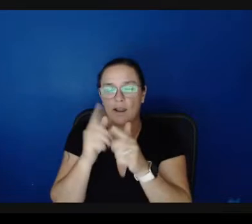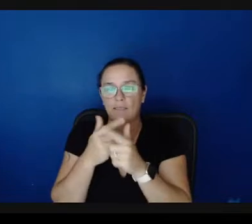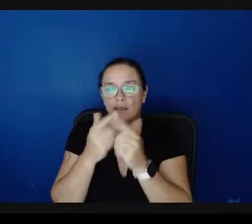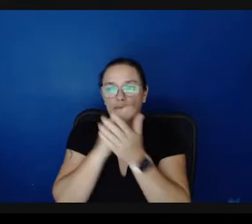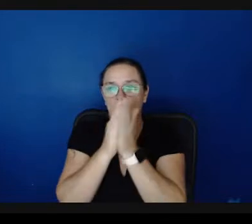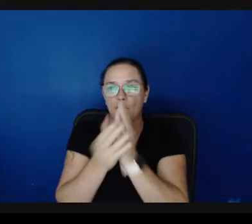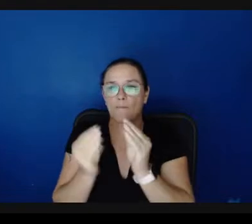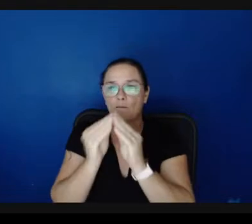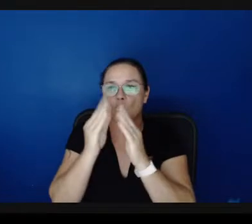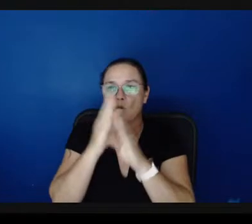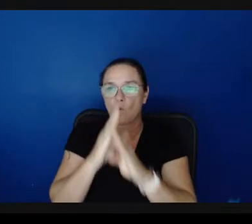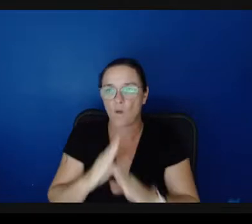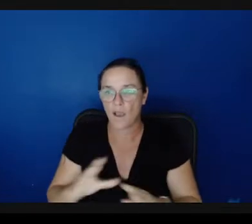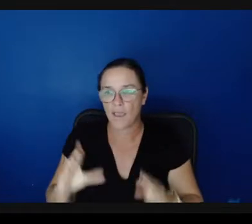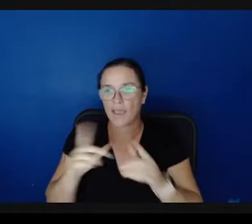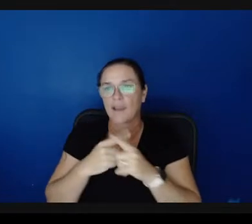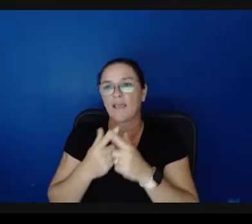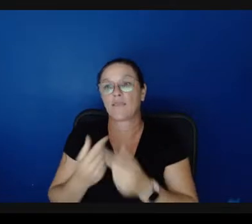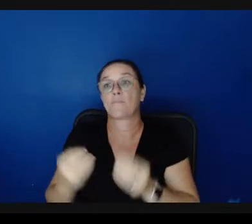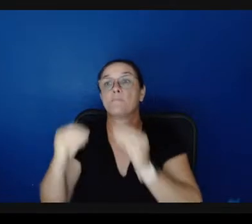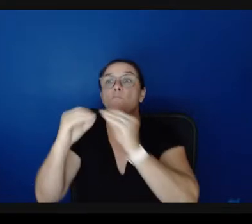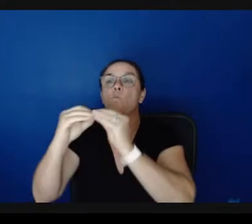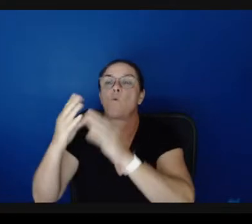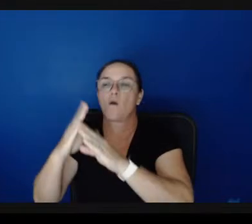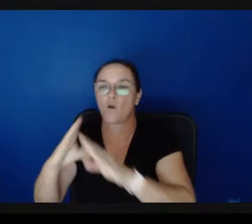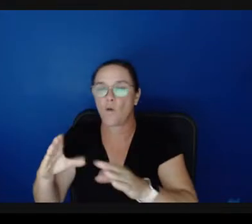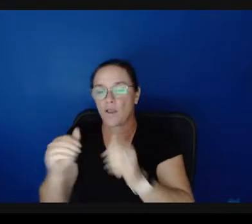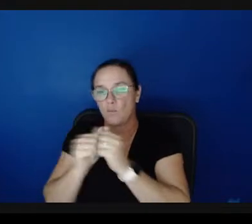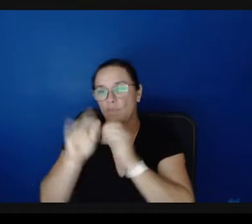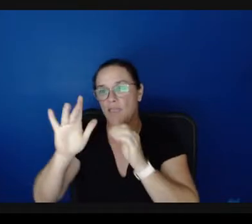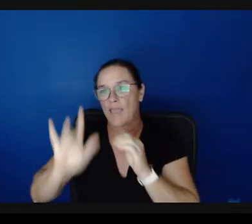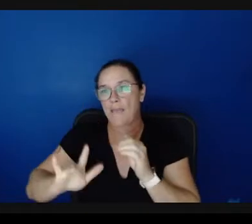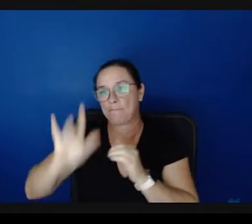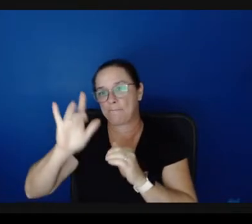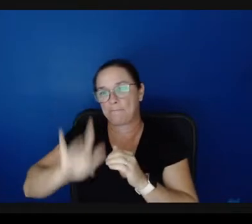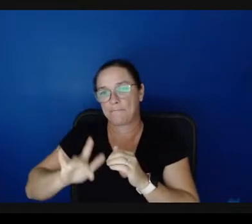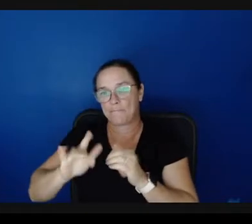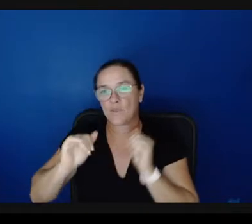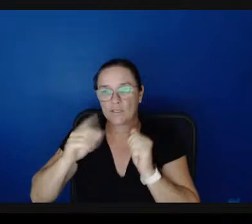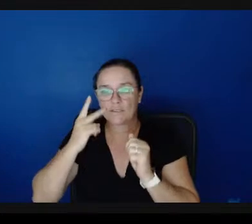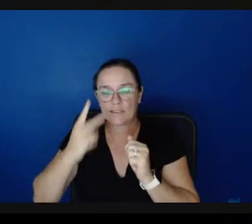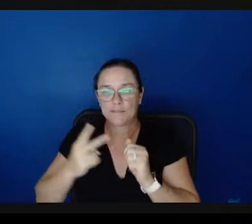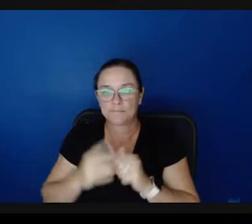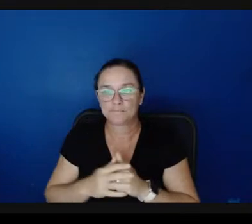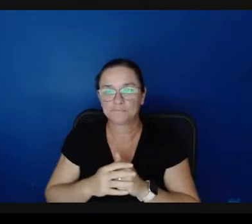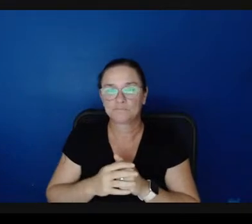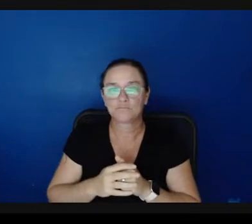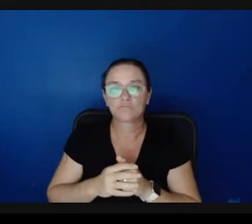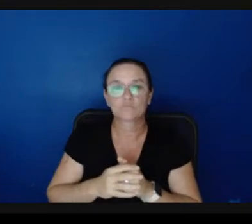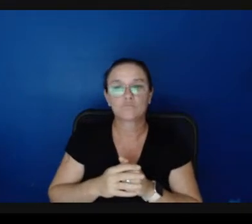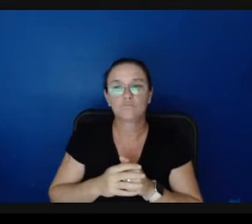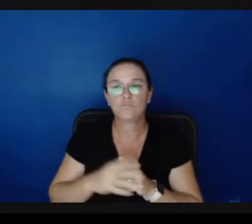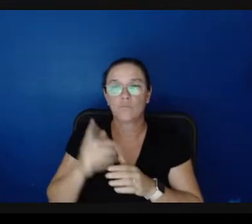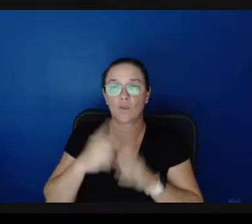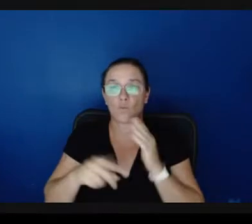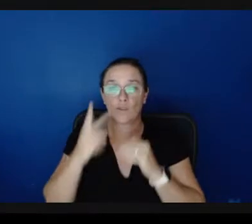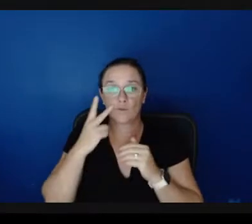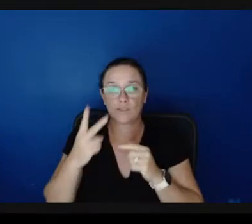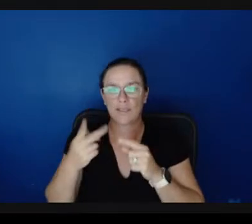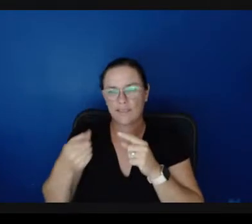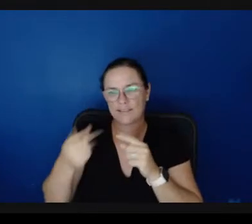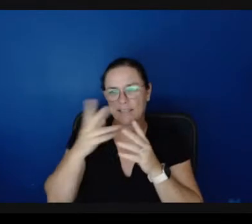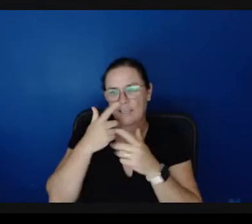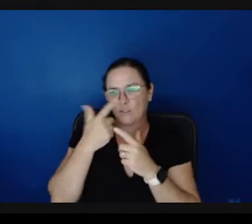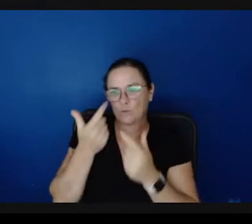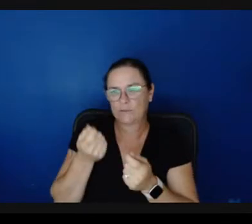there. You can see then it quiets further, even with this gap visible right through here. And in the meantime, what you see is this interesting